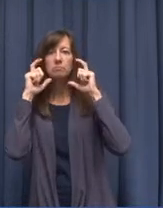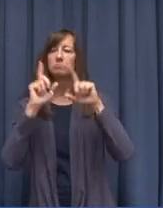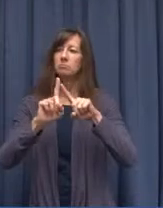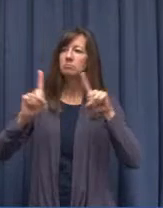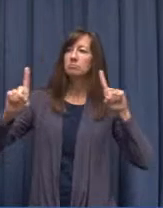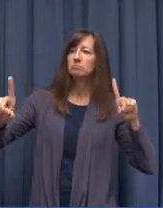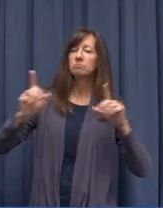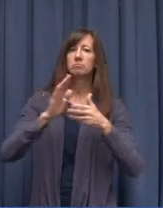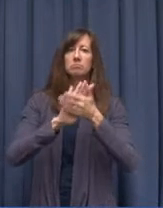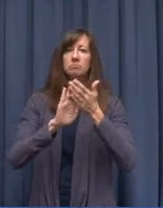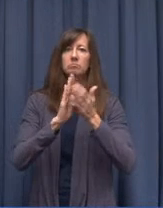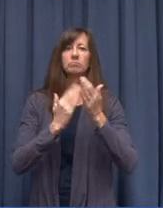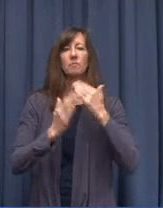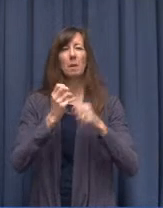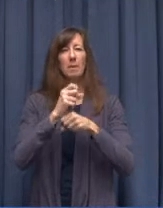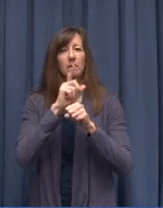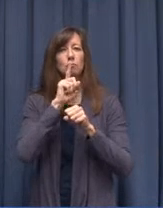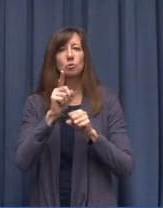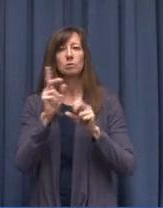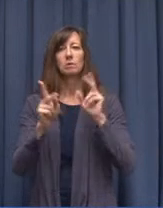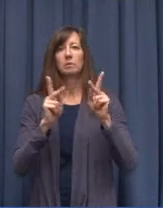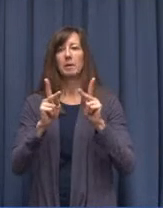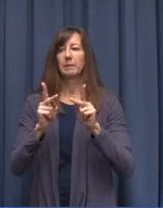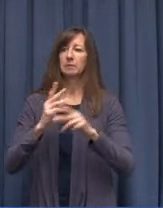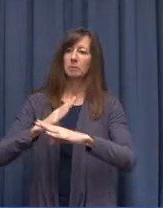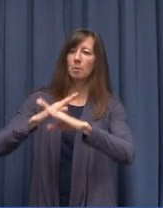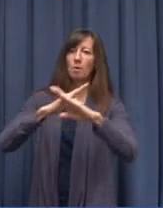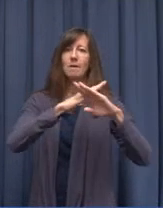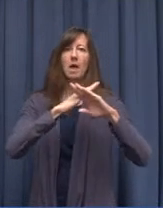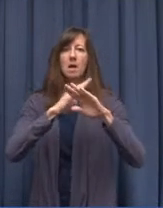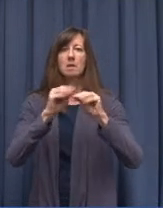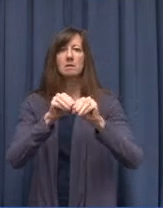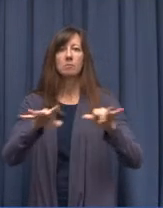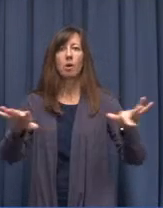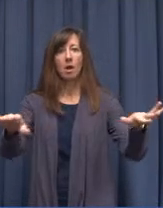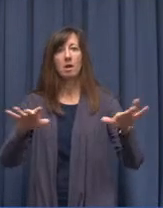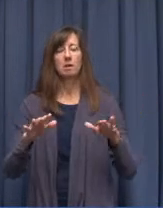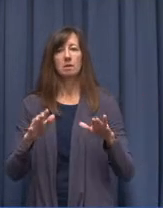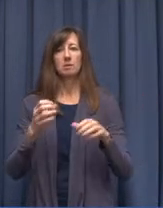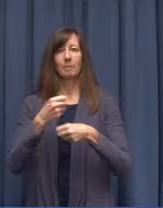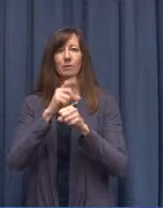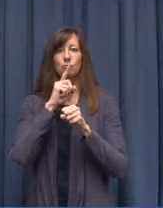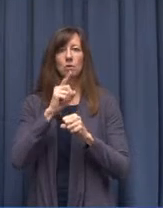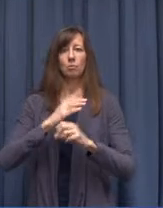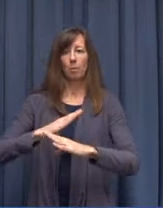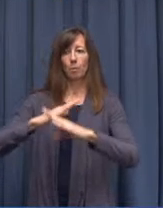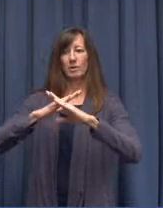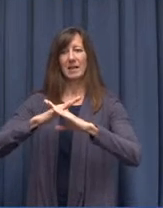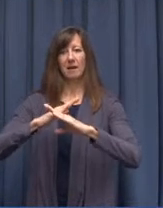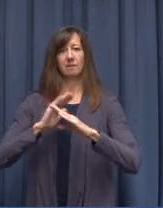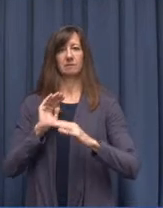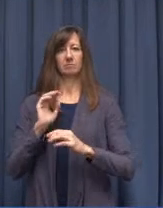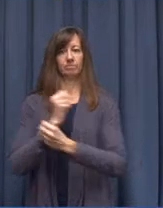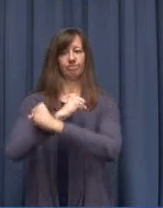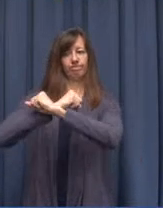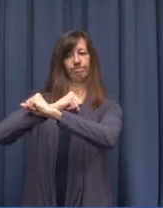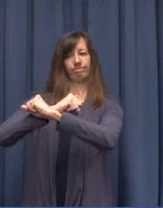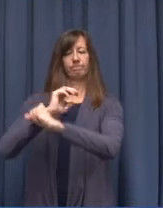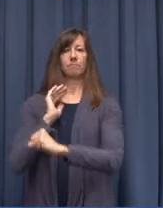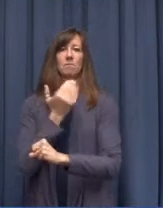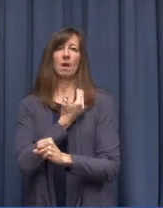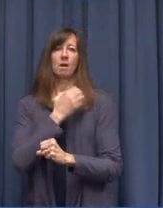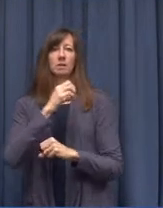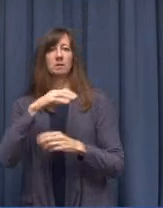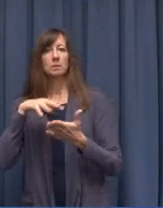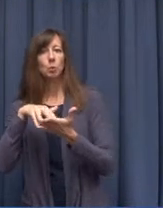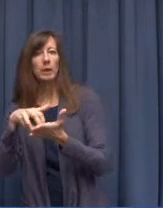and the vulnerable members of our community. What's clear now, again, as I said in the beginning, is that really starting in early